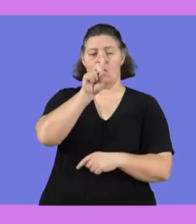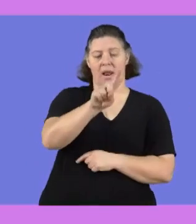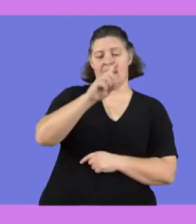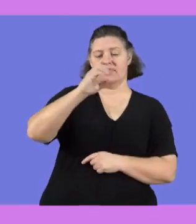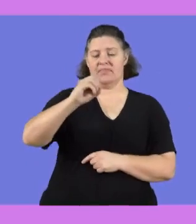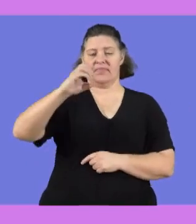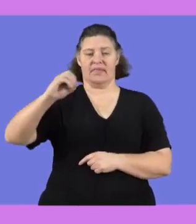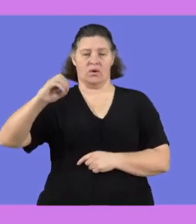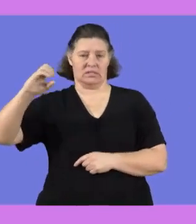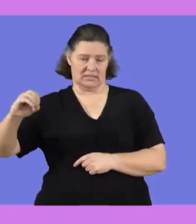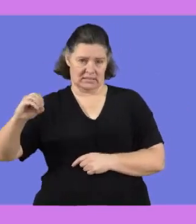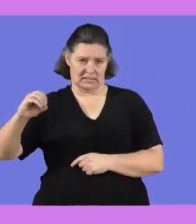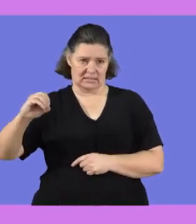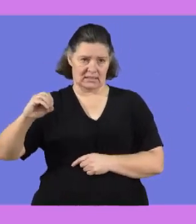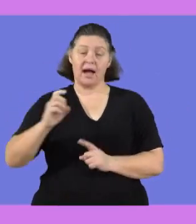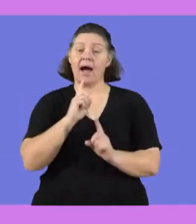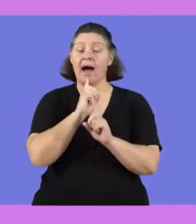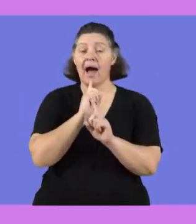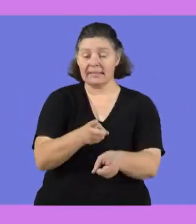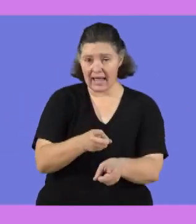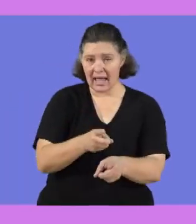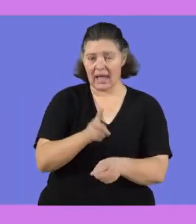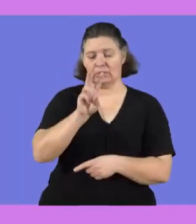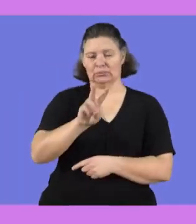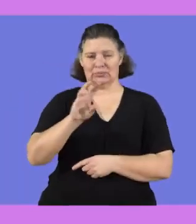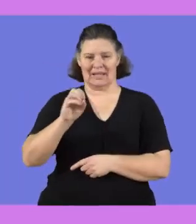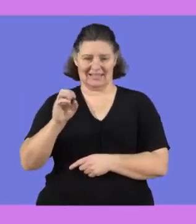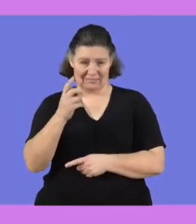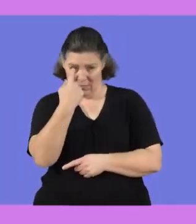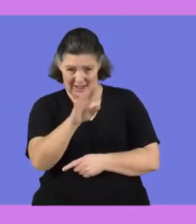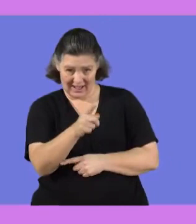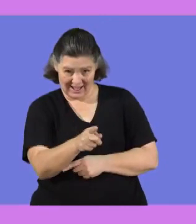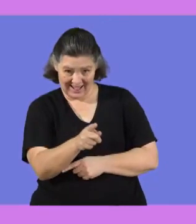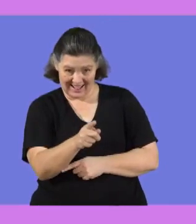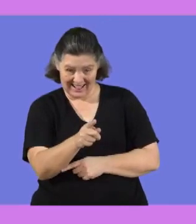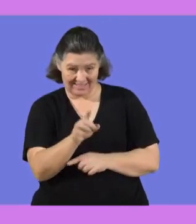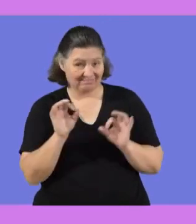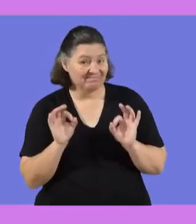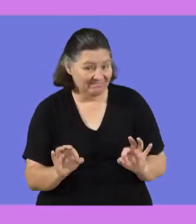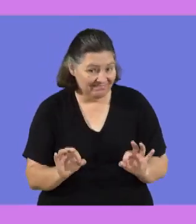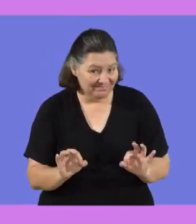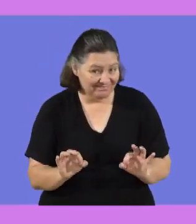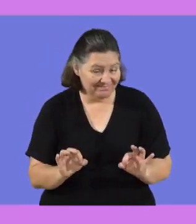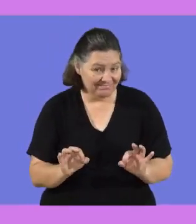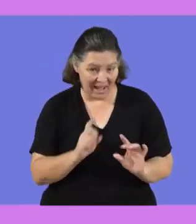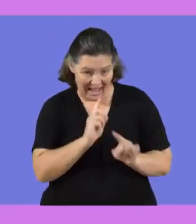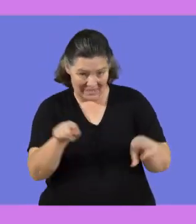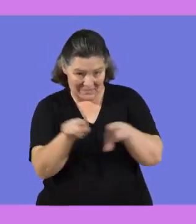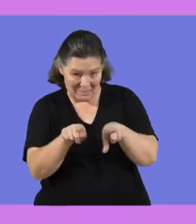then we multiply by 1,000. I hope you all got the correct answer. We